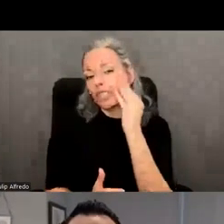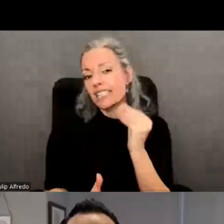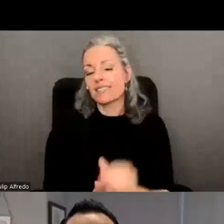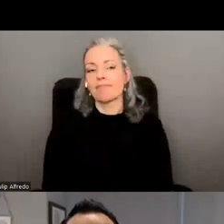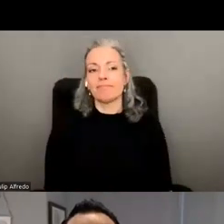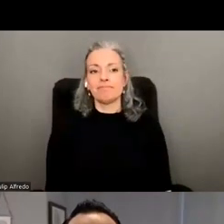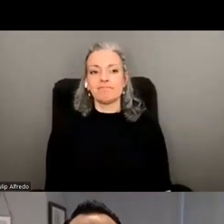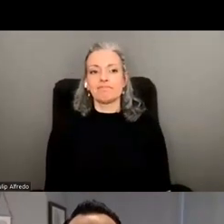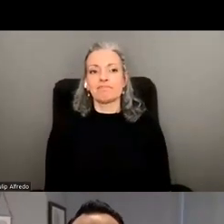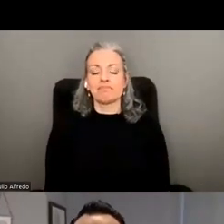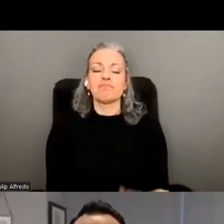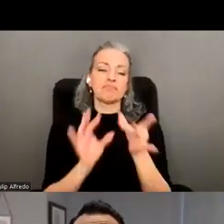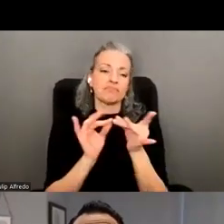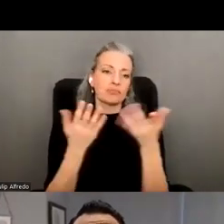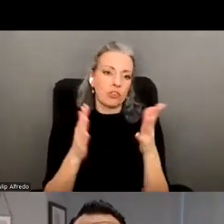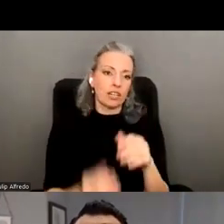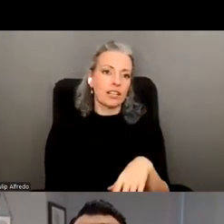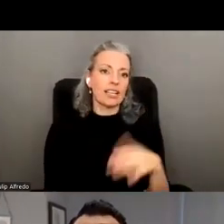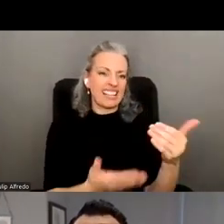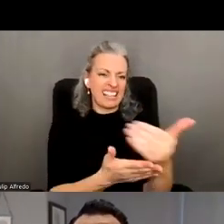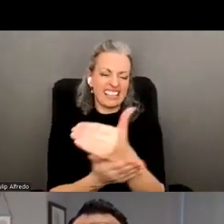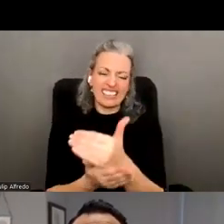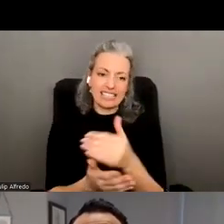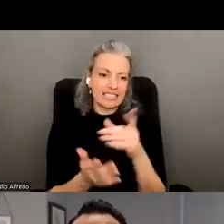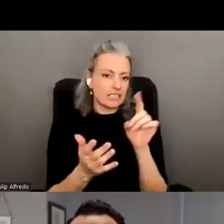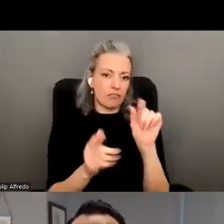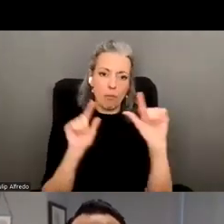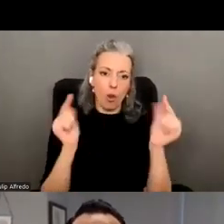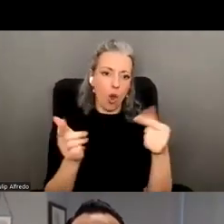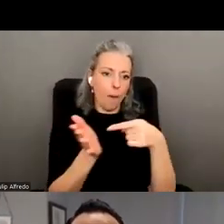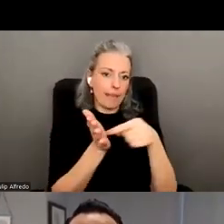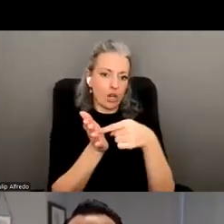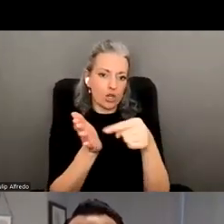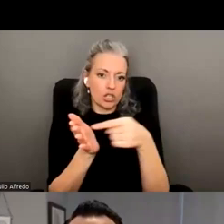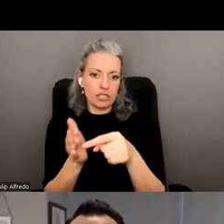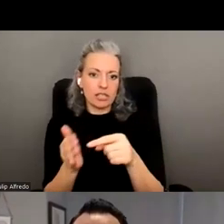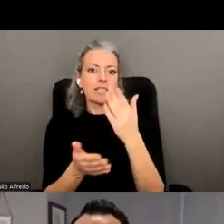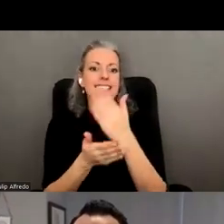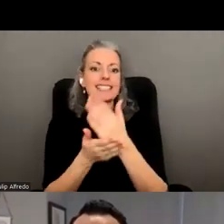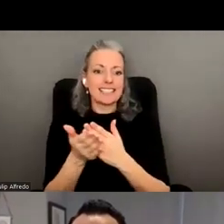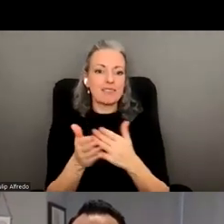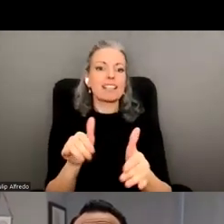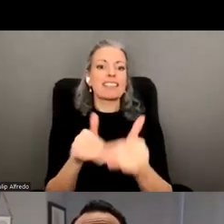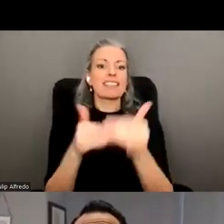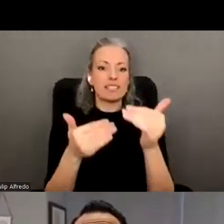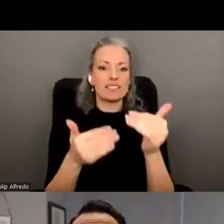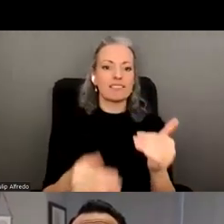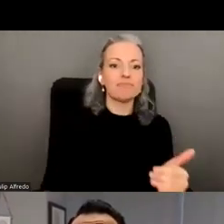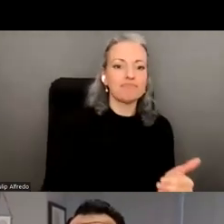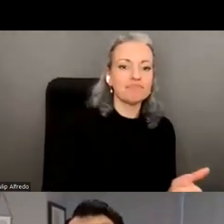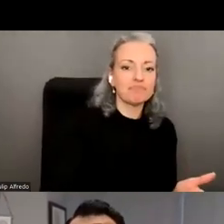As mentioned, the HPD collects data from all payers. There are some limitations to this. The uninsured, self-insured,